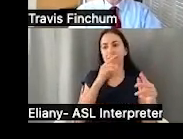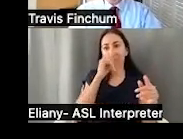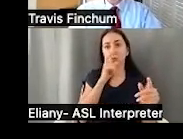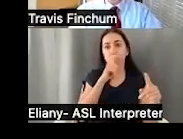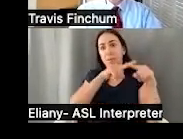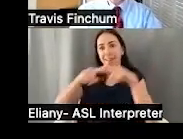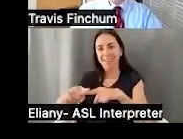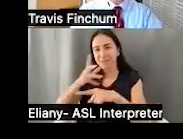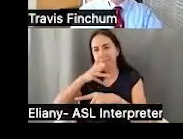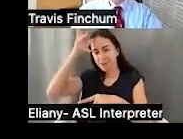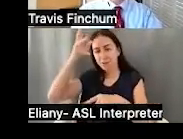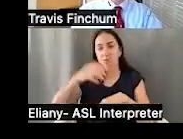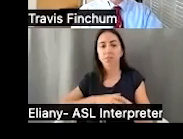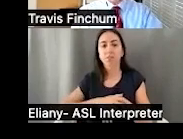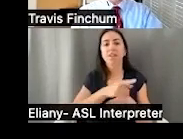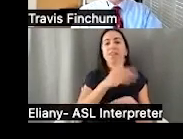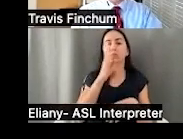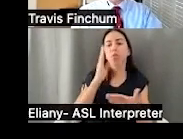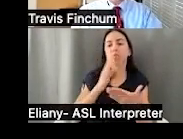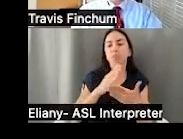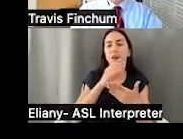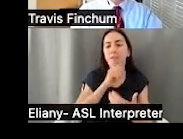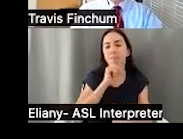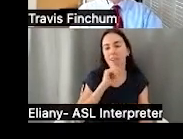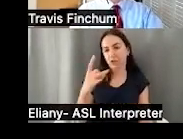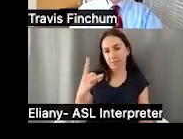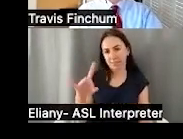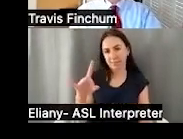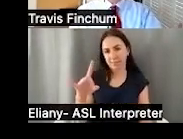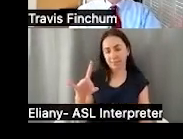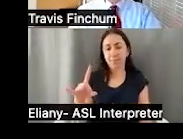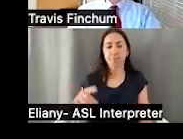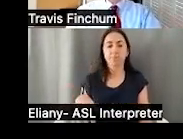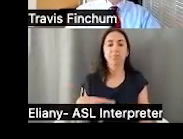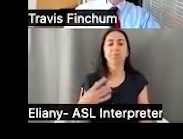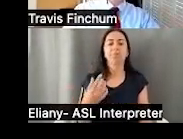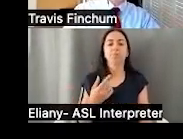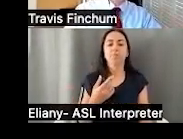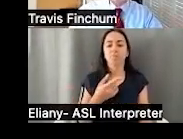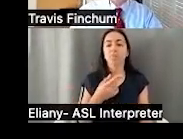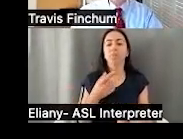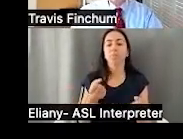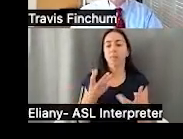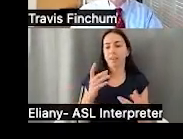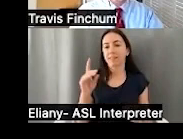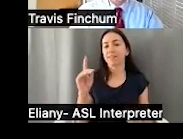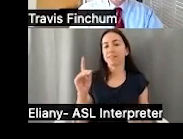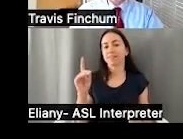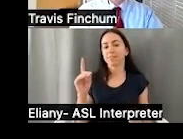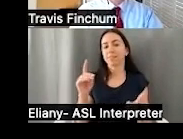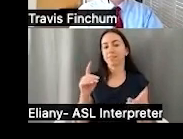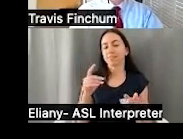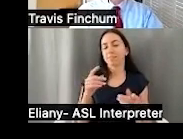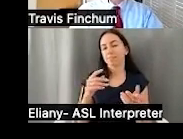benefits stops when the child turns 18 years of age. This is the program, the Disabled Adult Child Benefit